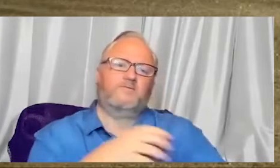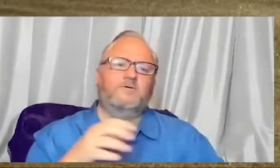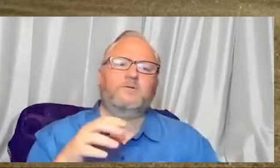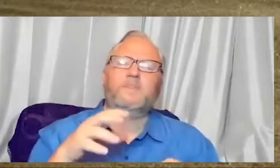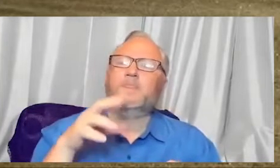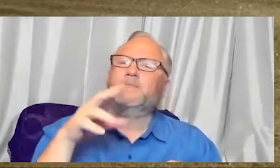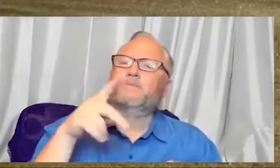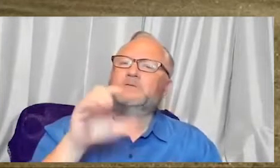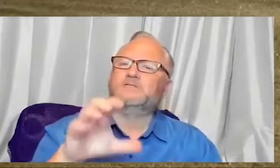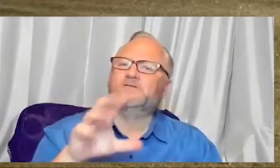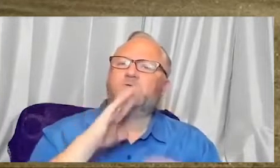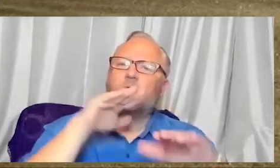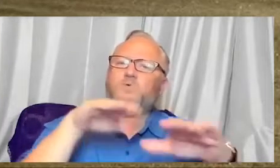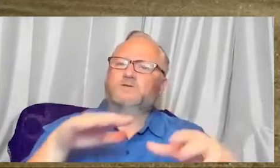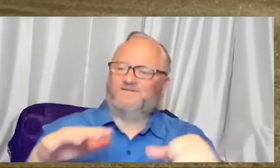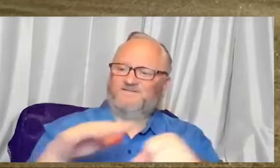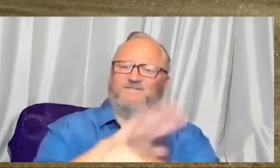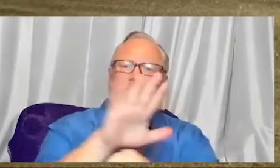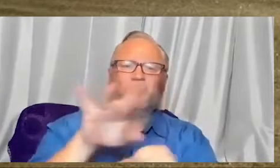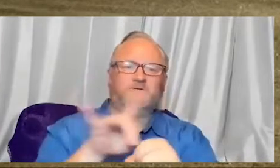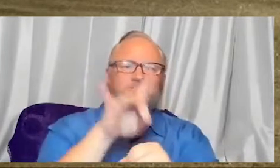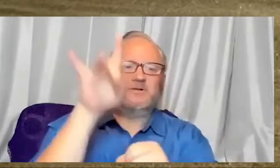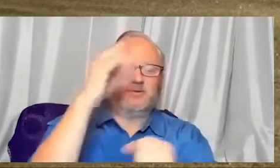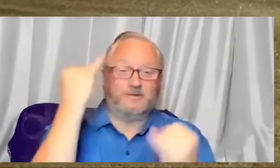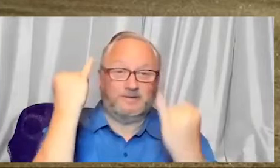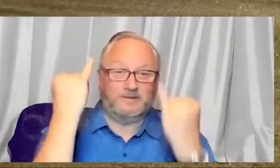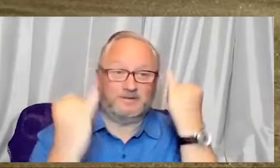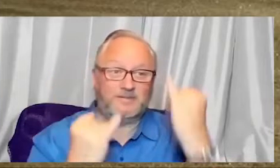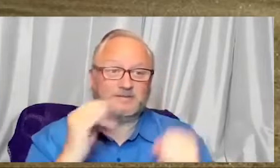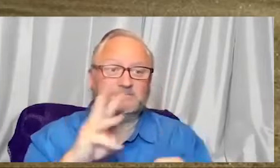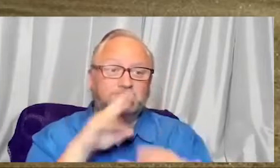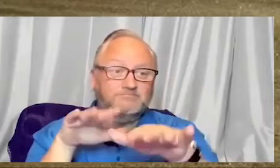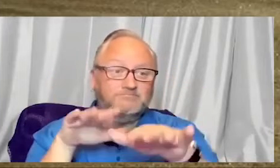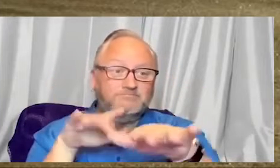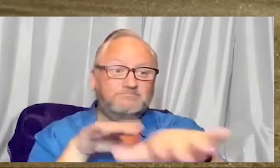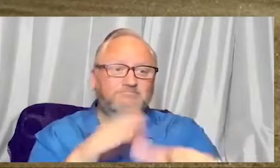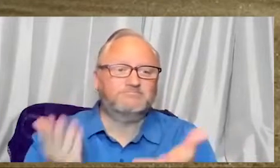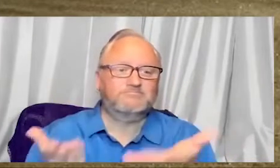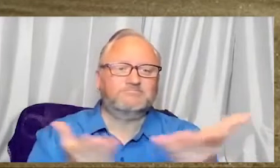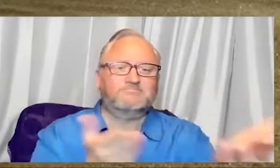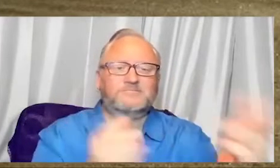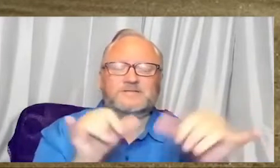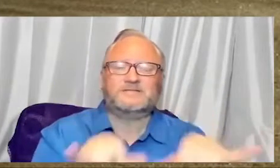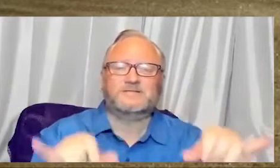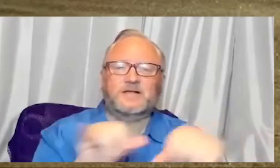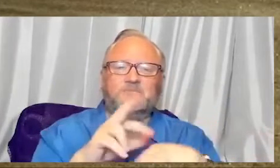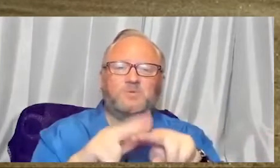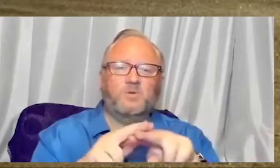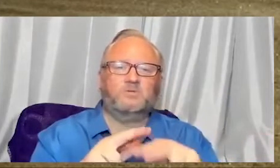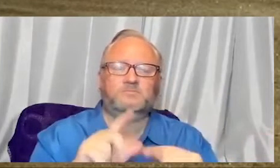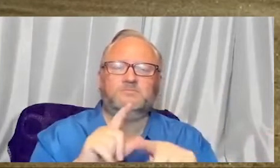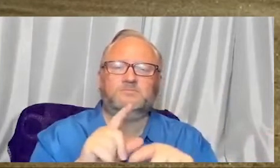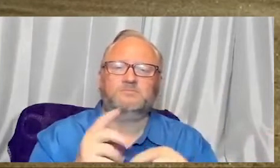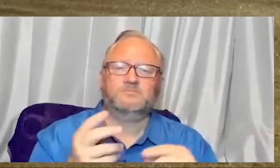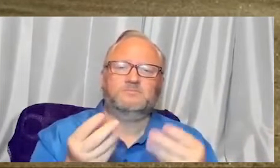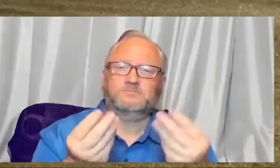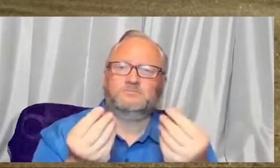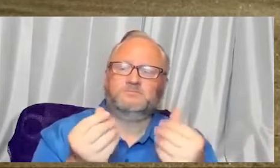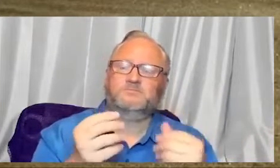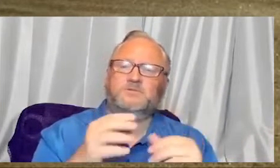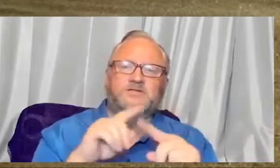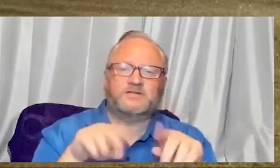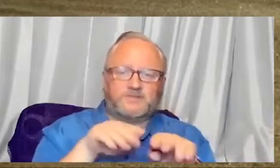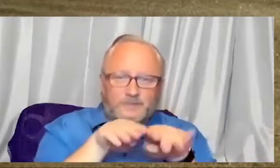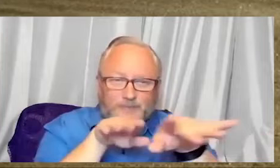spirit. Imagine the currents that carry that salt to land, to tributaries, to